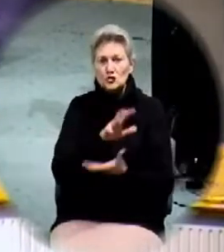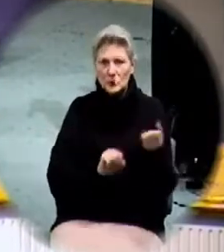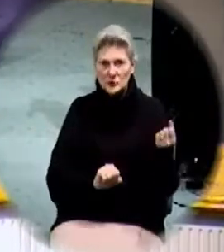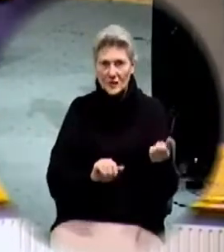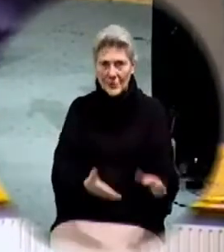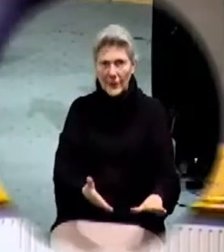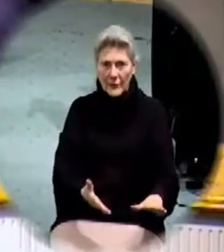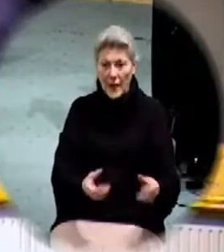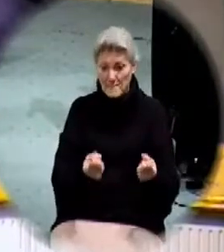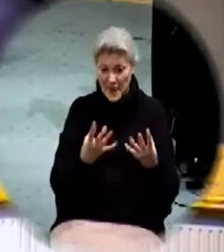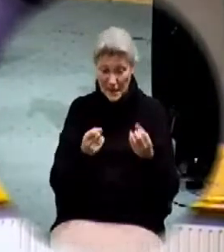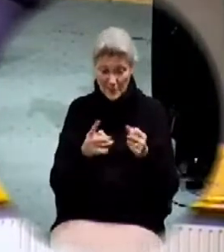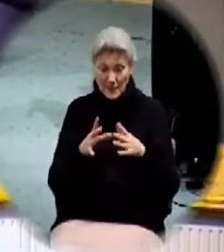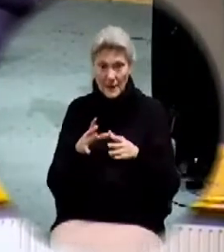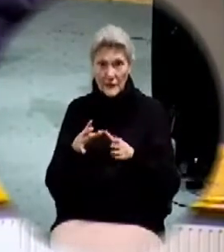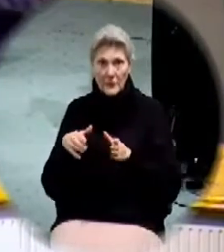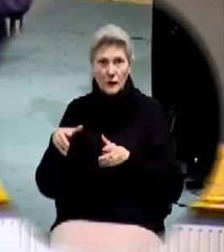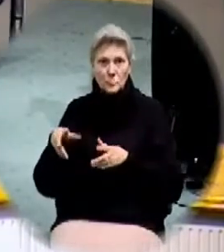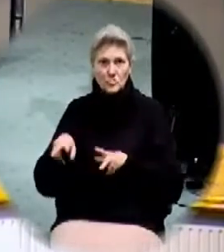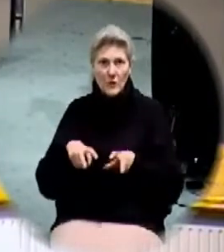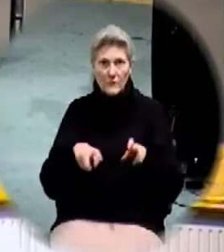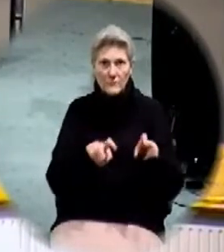You know what you have to do to be lost?